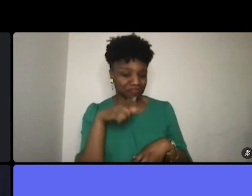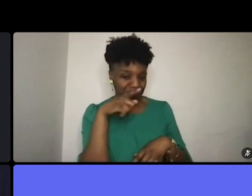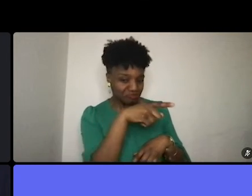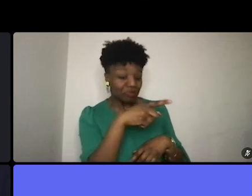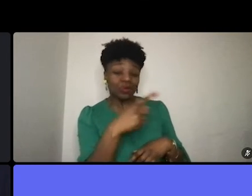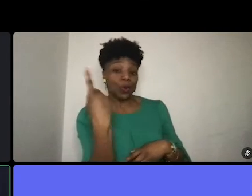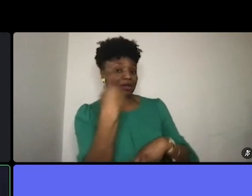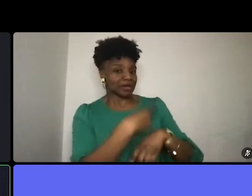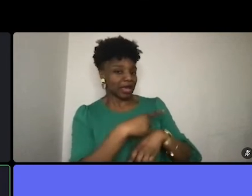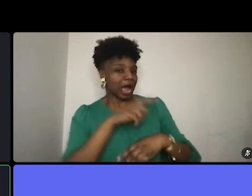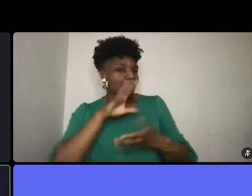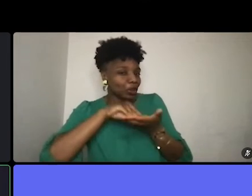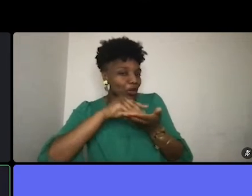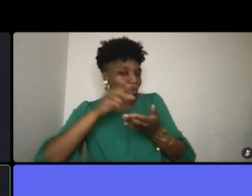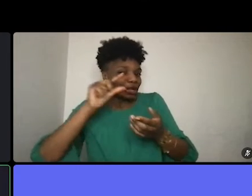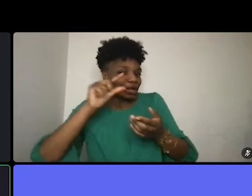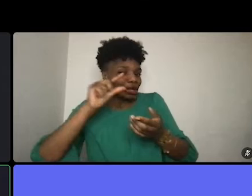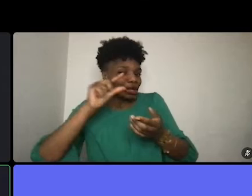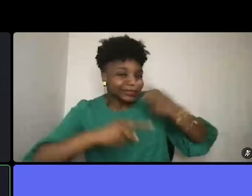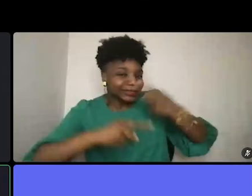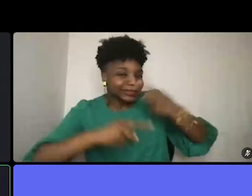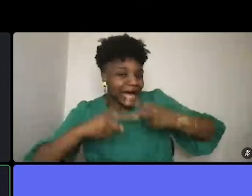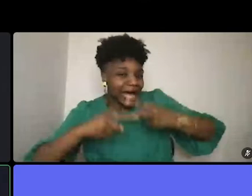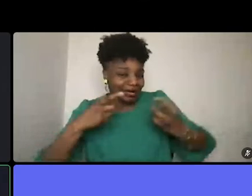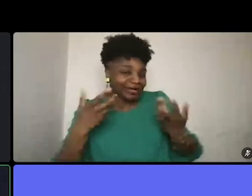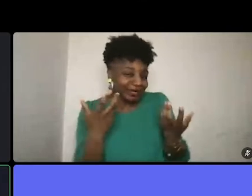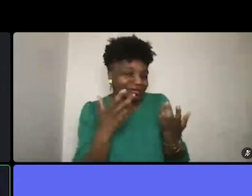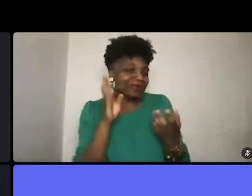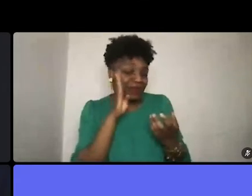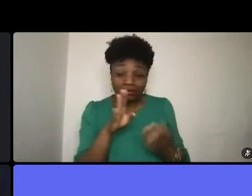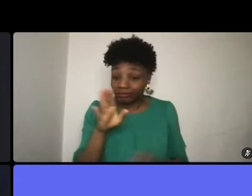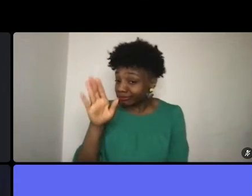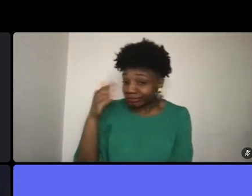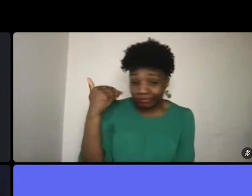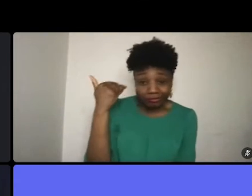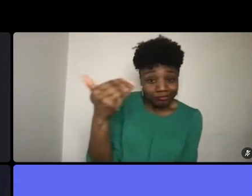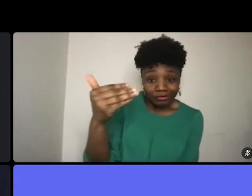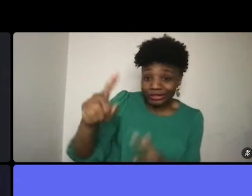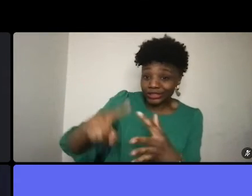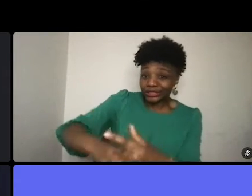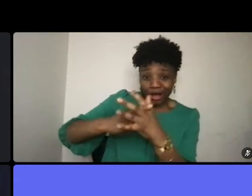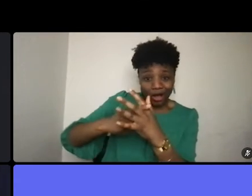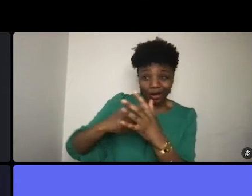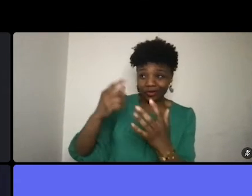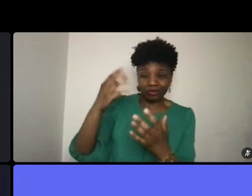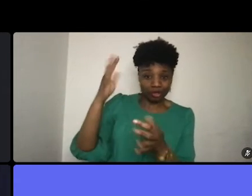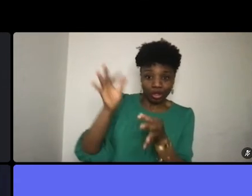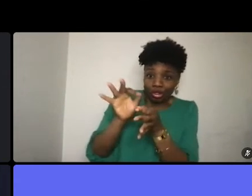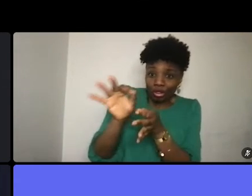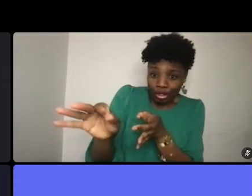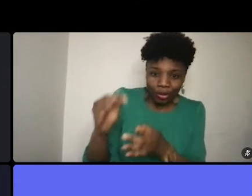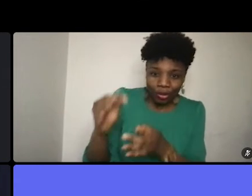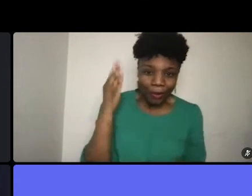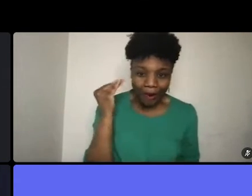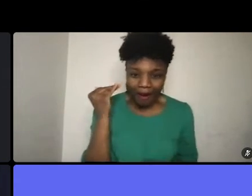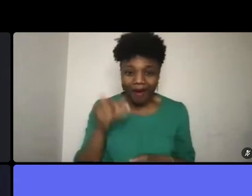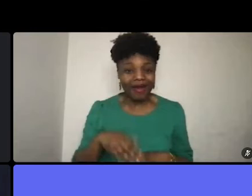days. I gotta, Hey, it is hey, never too late to start, right? for real. I gotta expand my knowledge in every way I